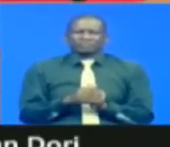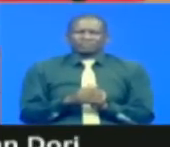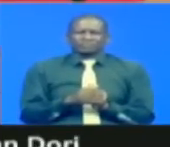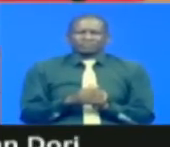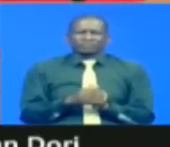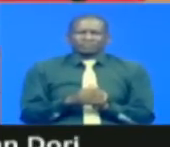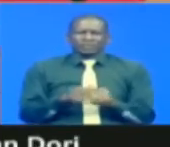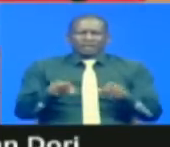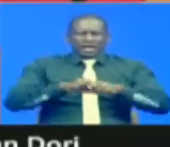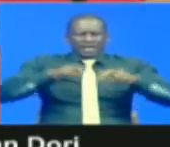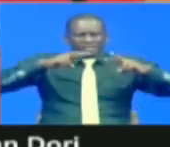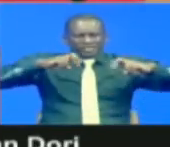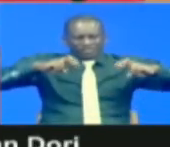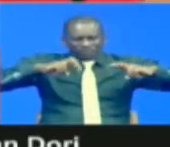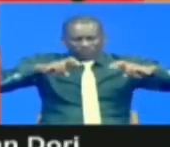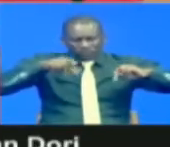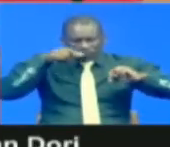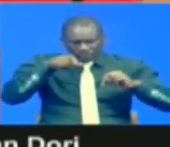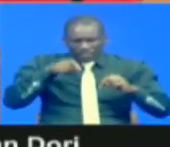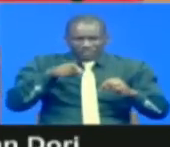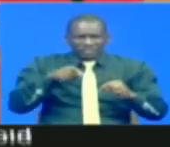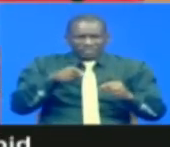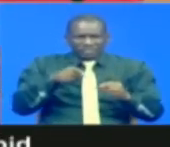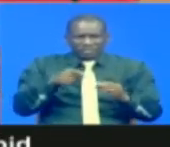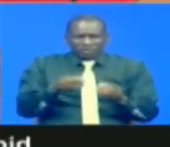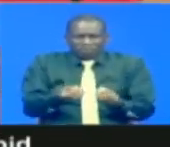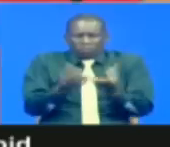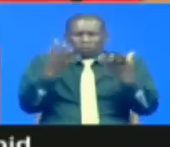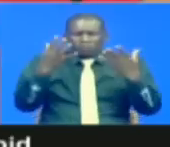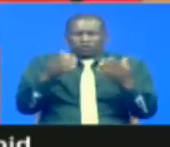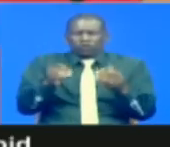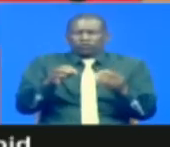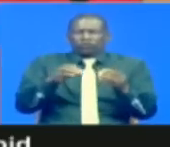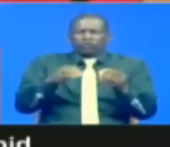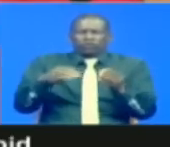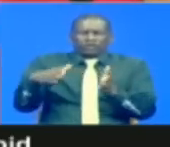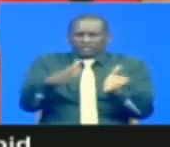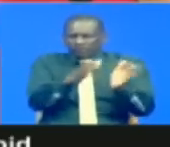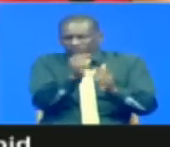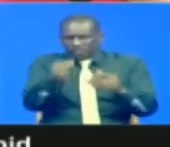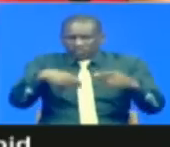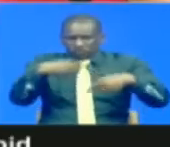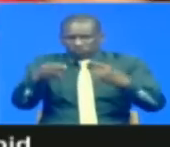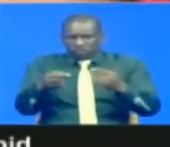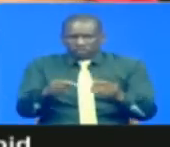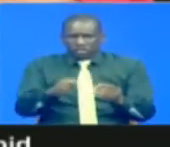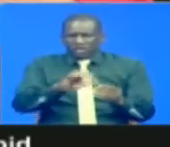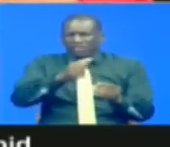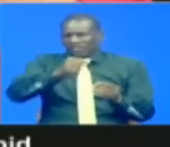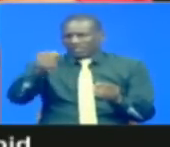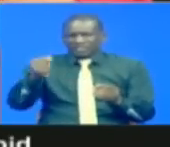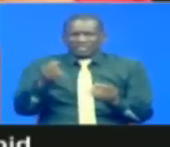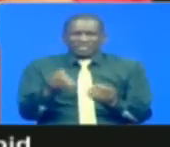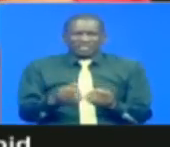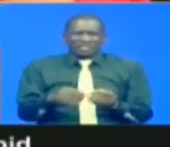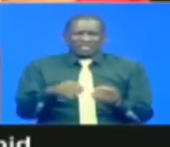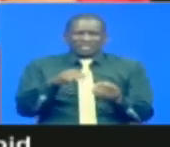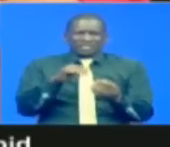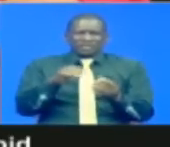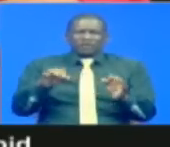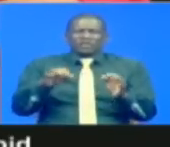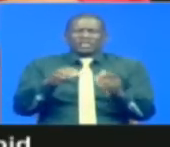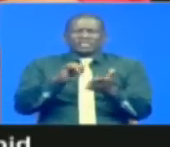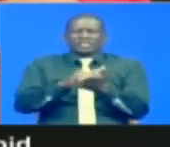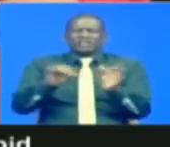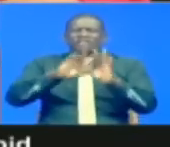As the investigations into this particular issue continues, on the other side of this, there's a side to this story, and it is that families of those